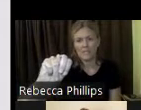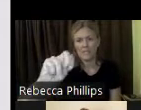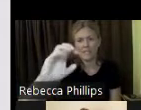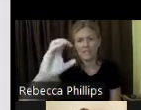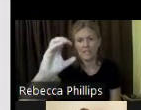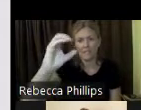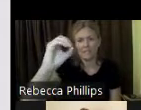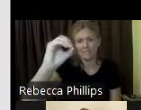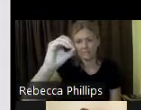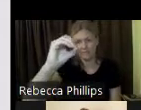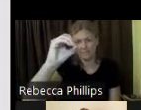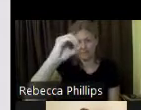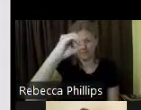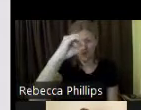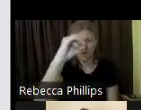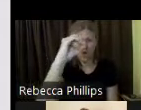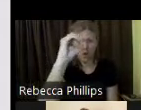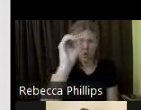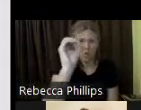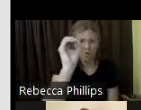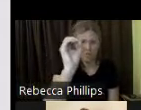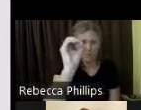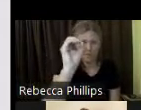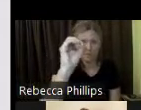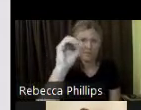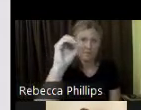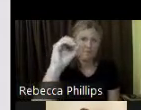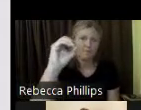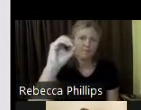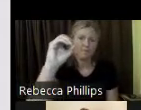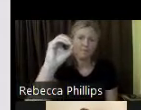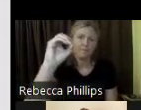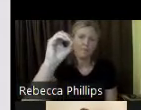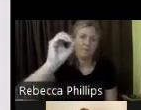O is easy. O.